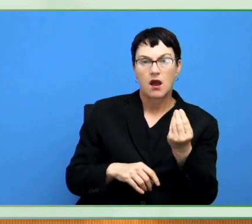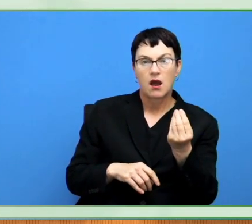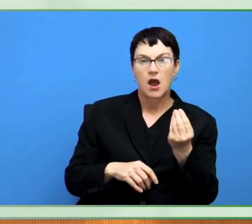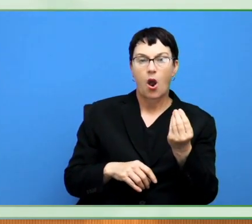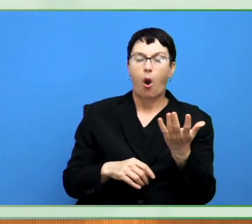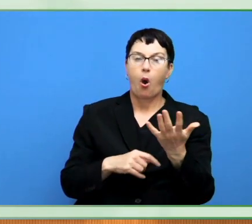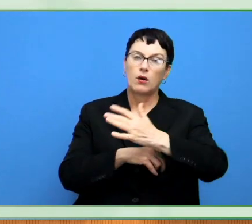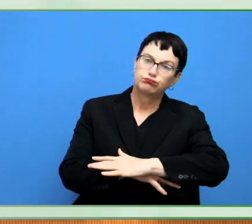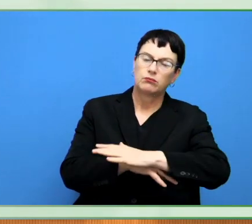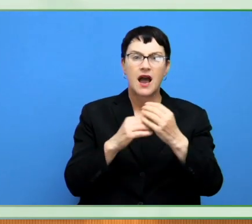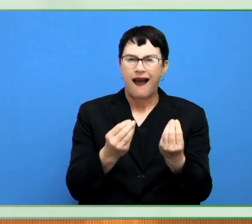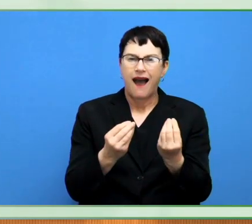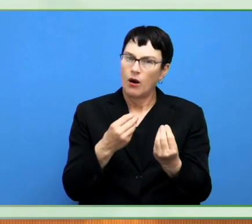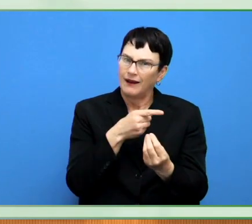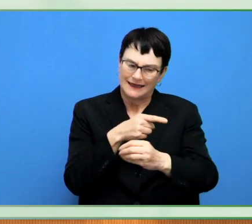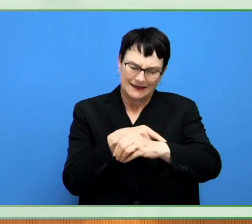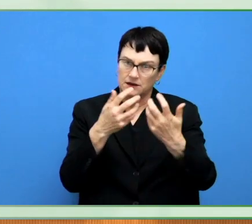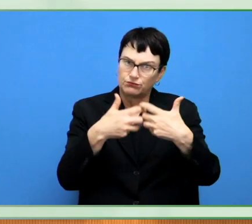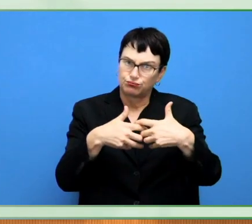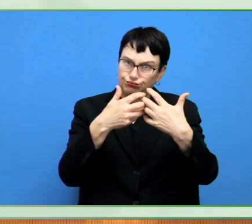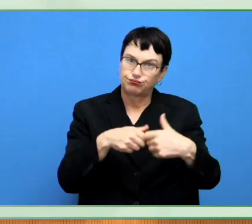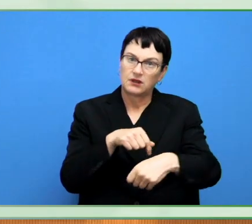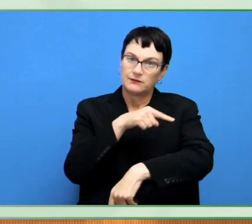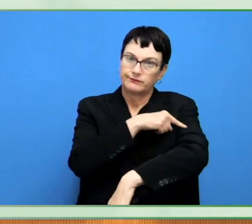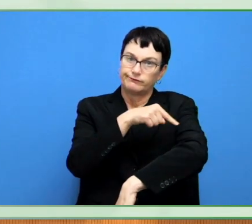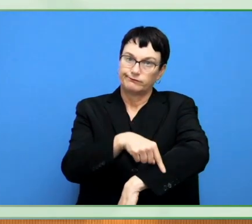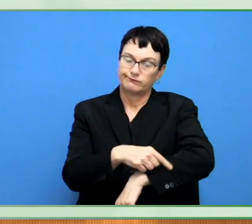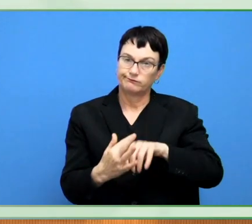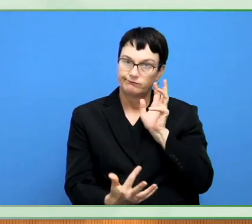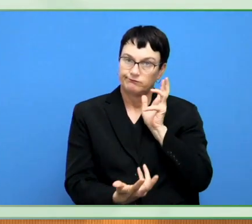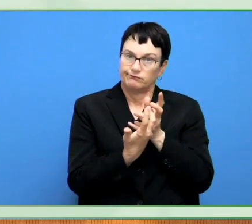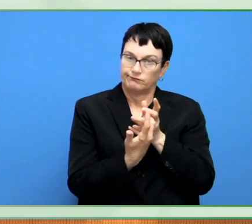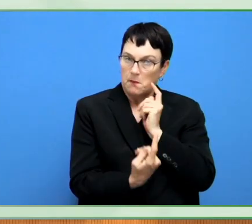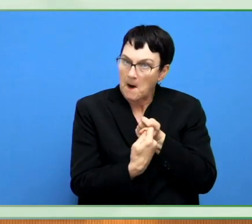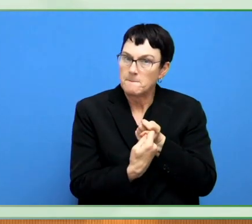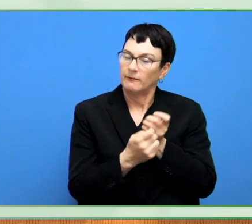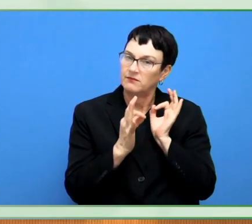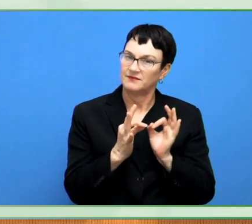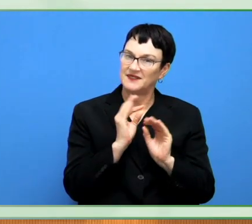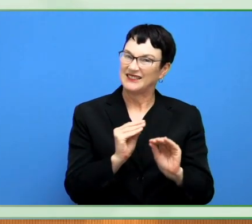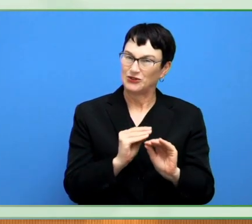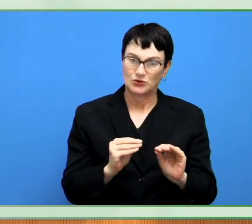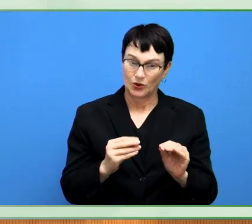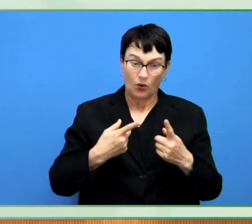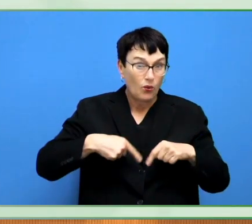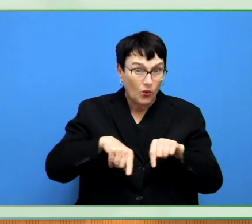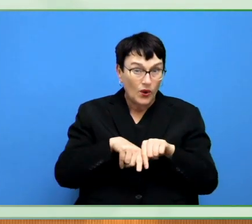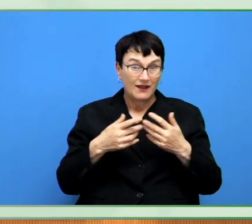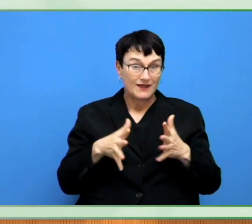basically functions, they will operate the prosthesis at the end. So we have created a complete made